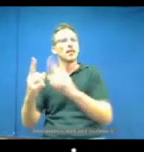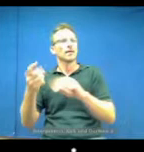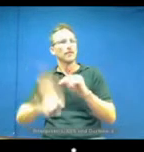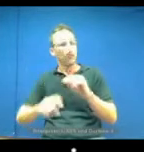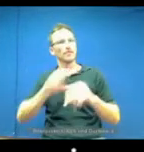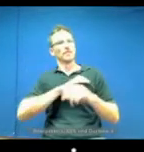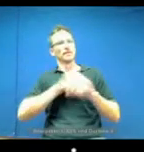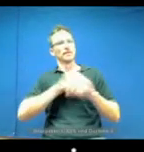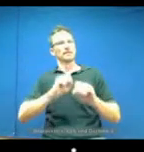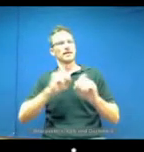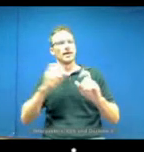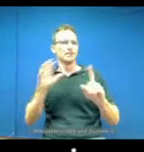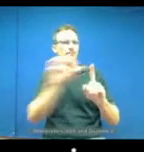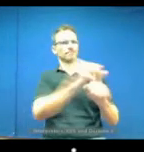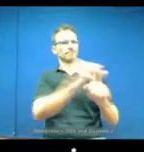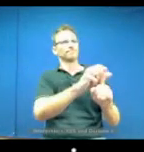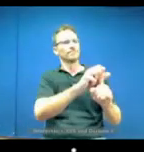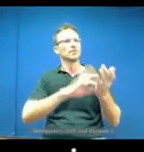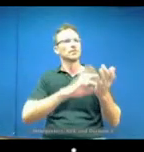No contacts.